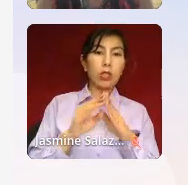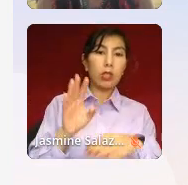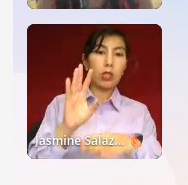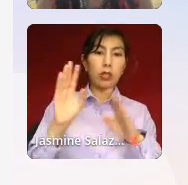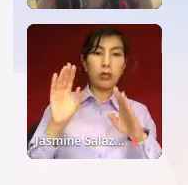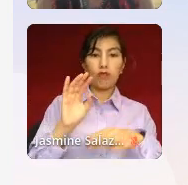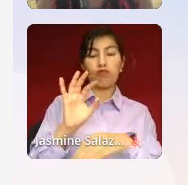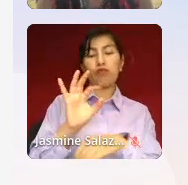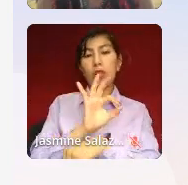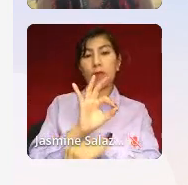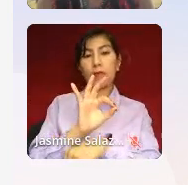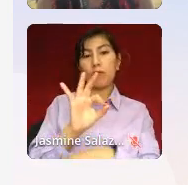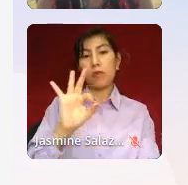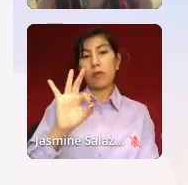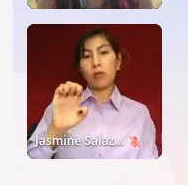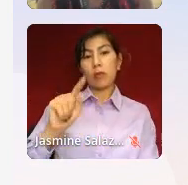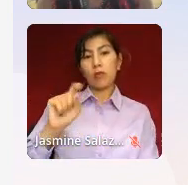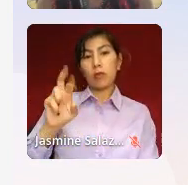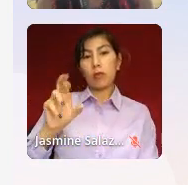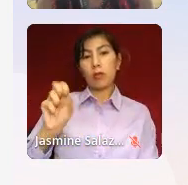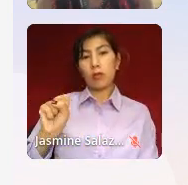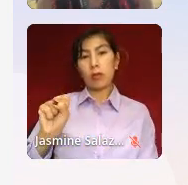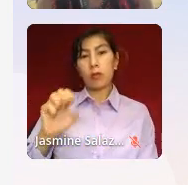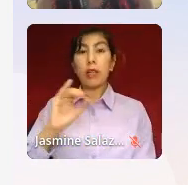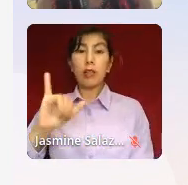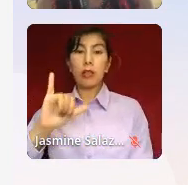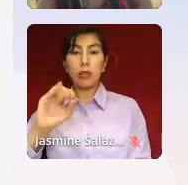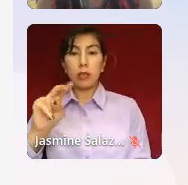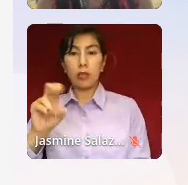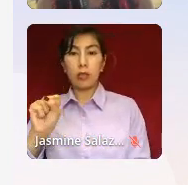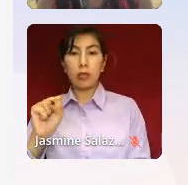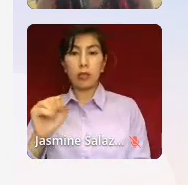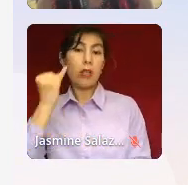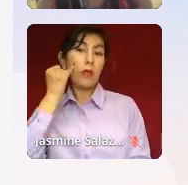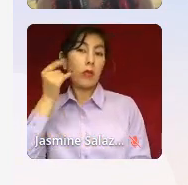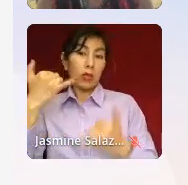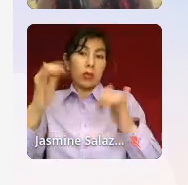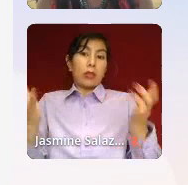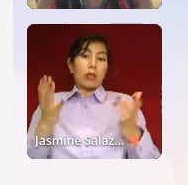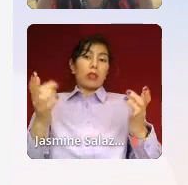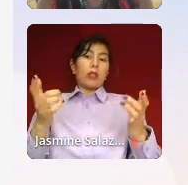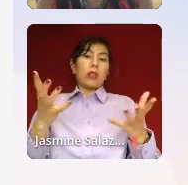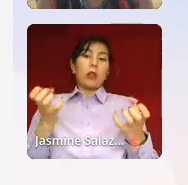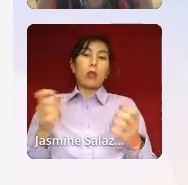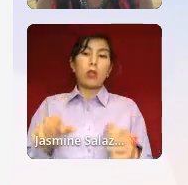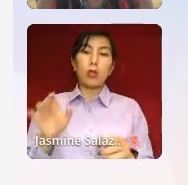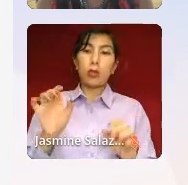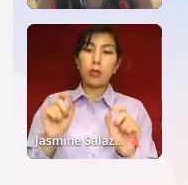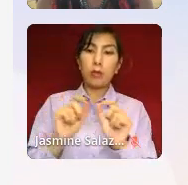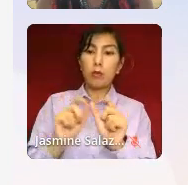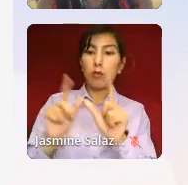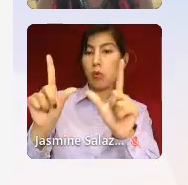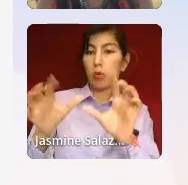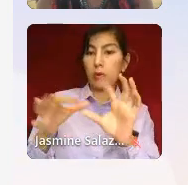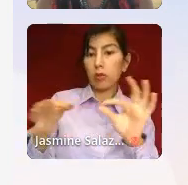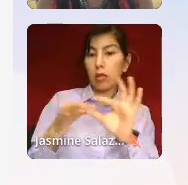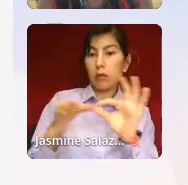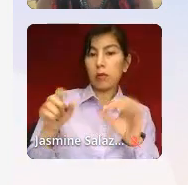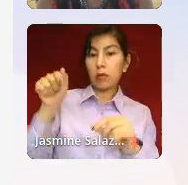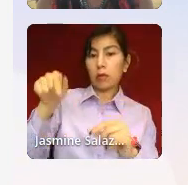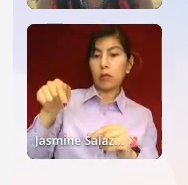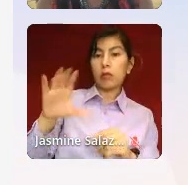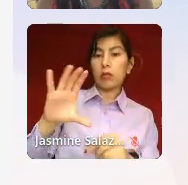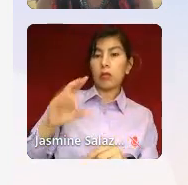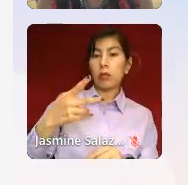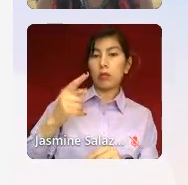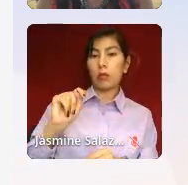y'all. And I hope that you're still with me. If you're still here with me, I want you to post a message in the chat, not